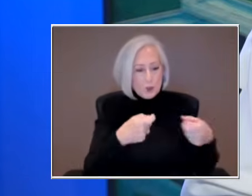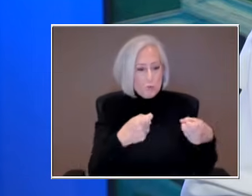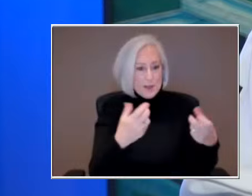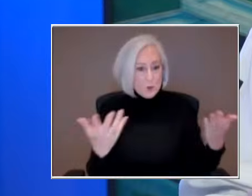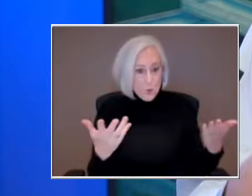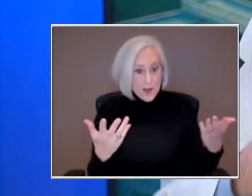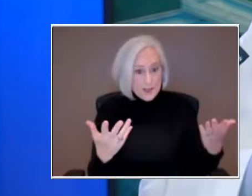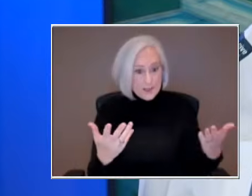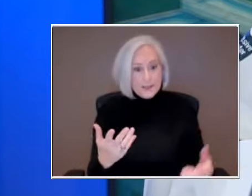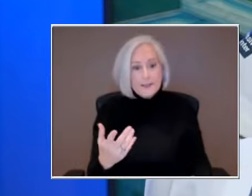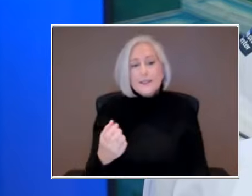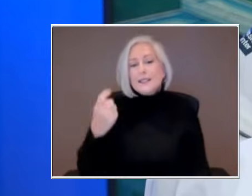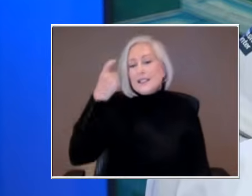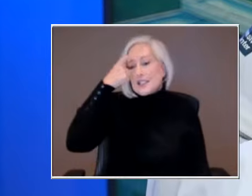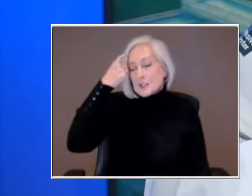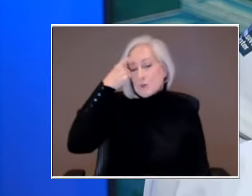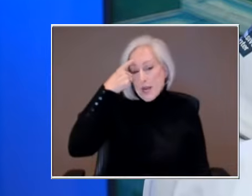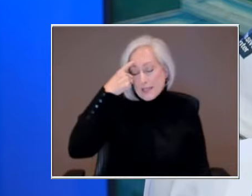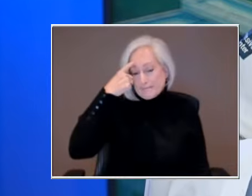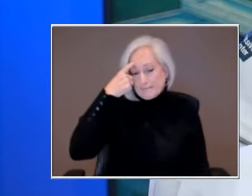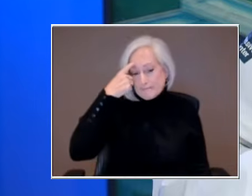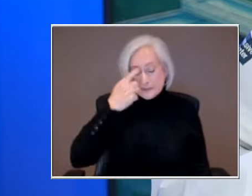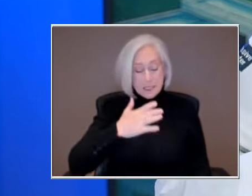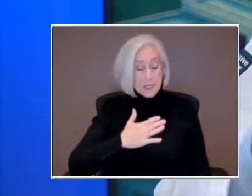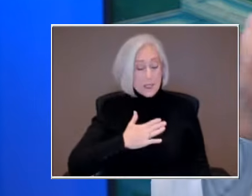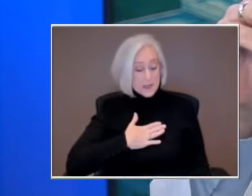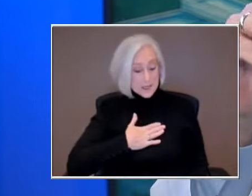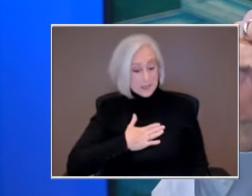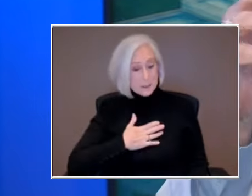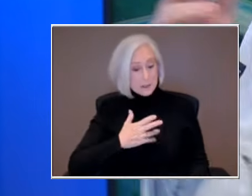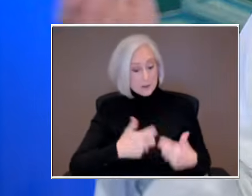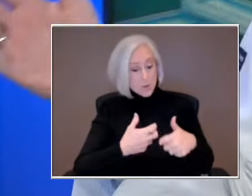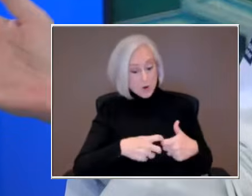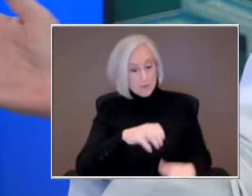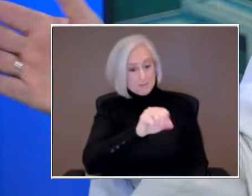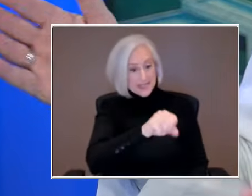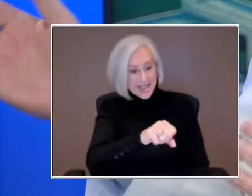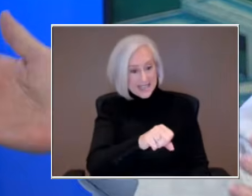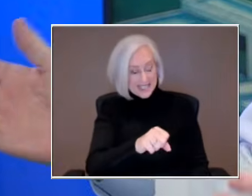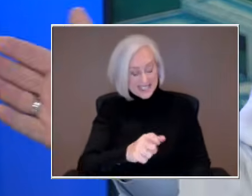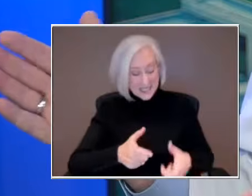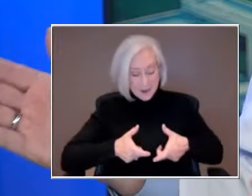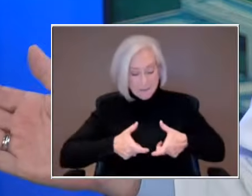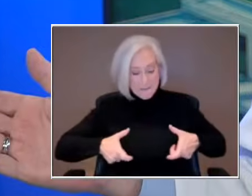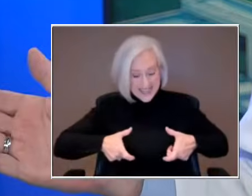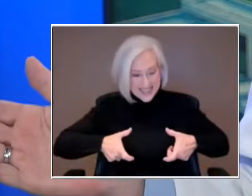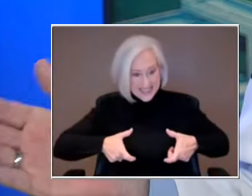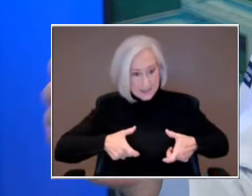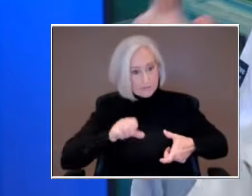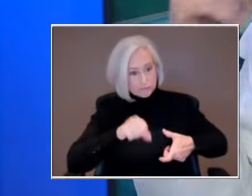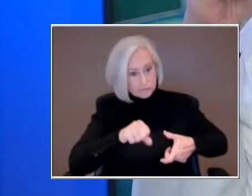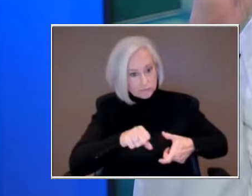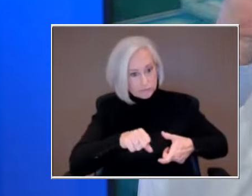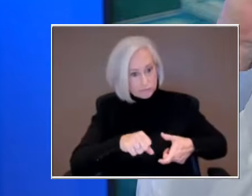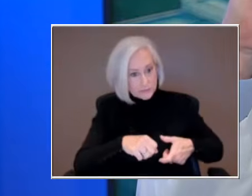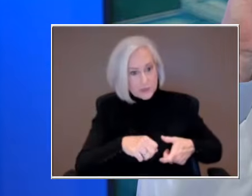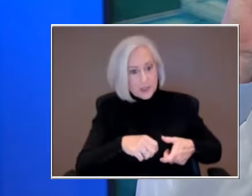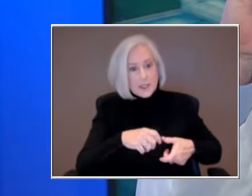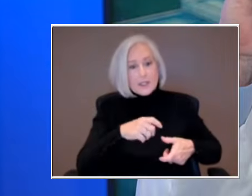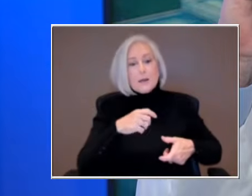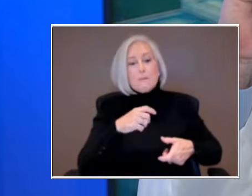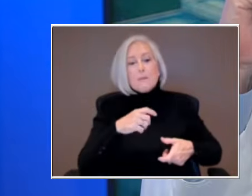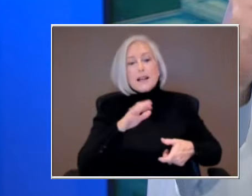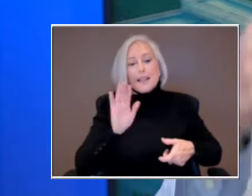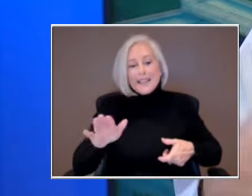the brain. Even though this was a problem and it was big, he could tell you by the symptoms that he was having that we're going to have